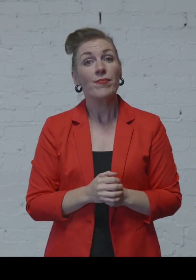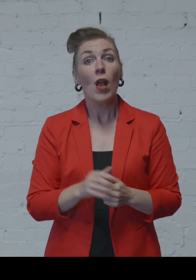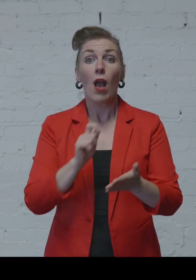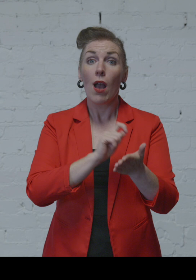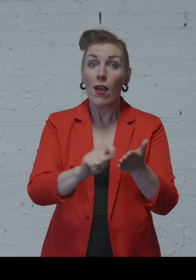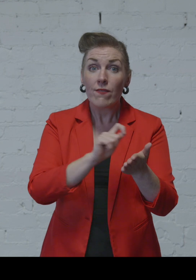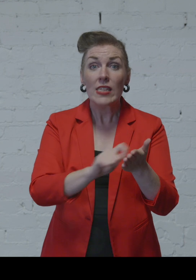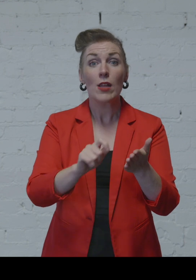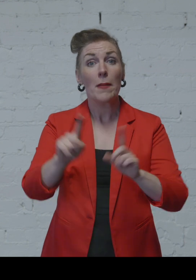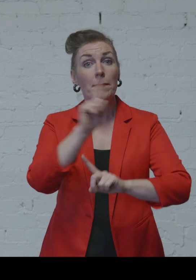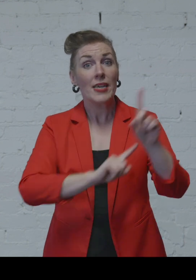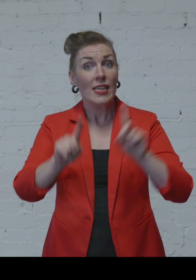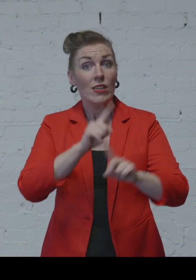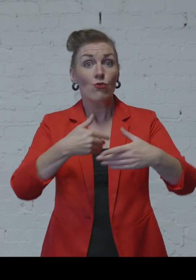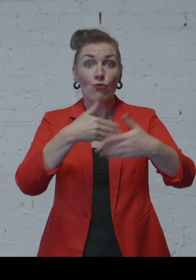6HH.